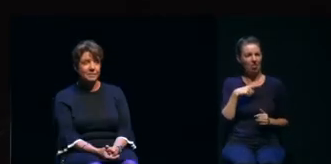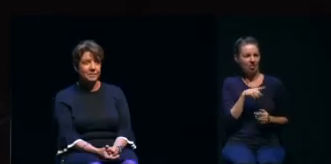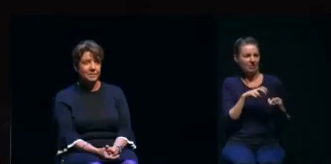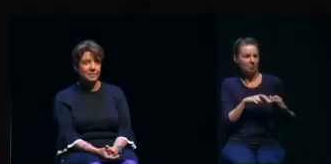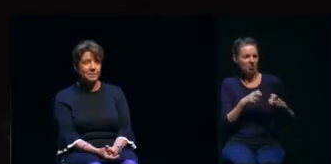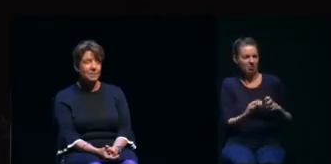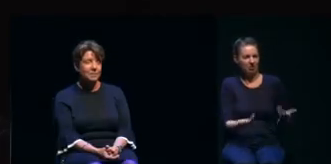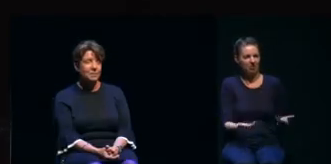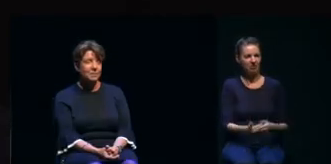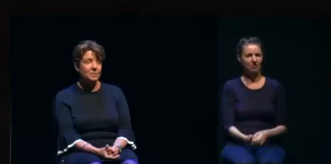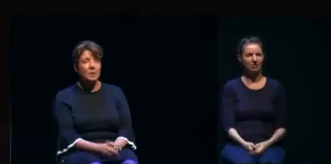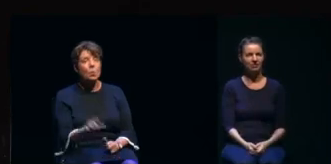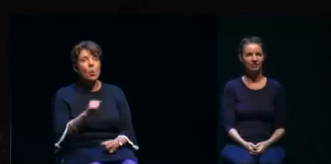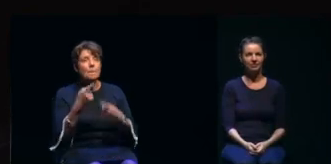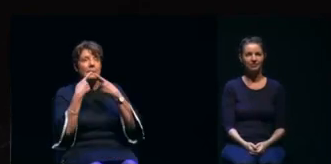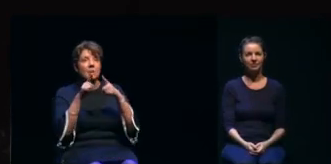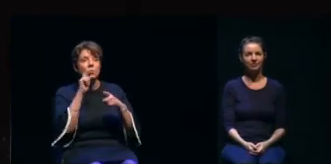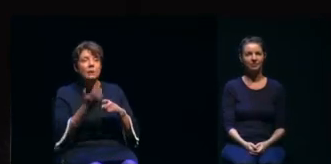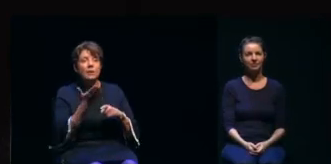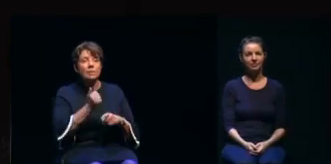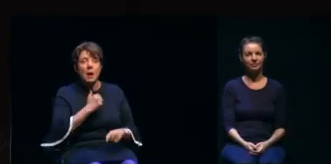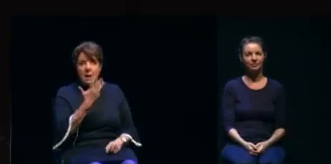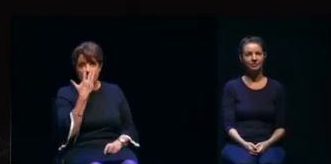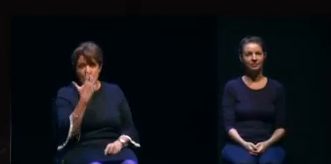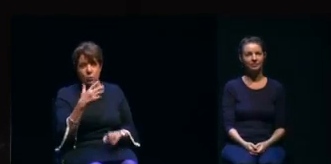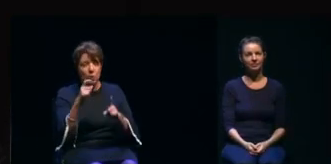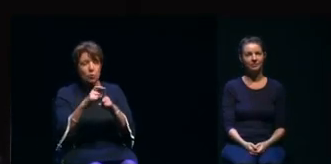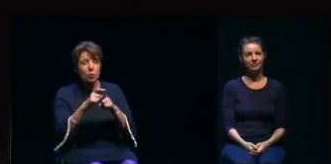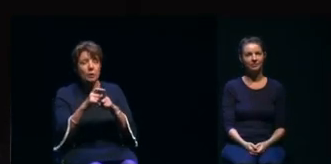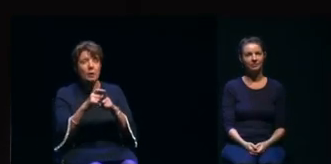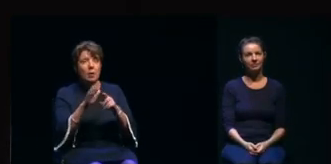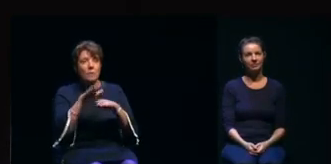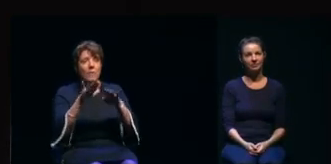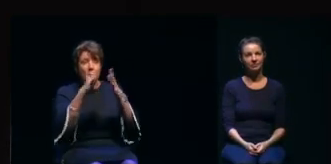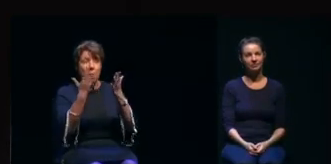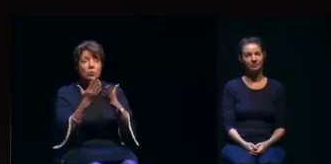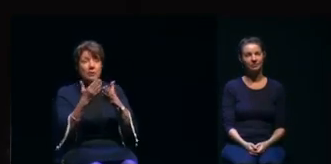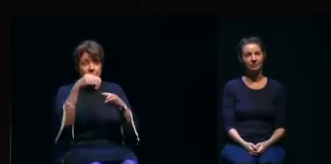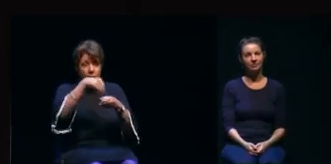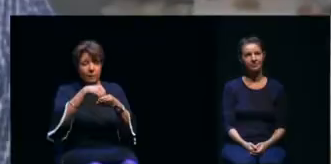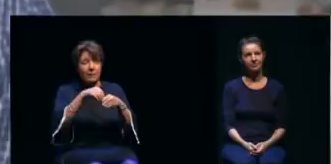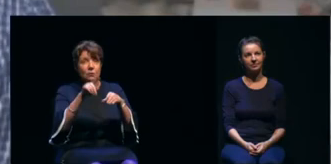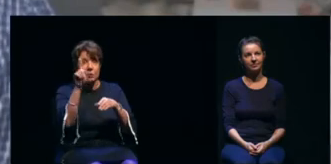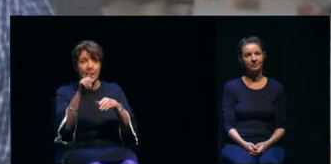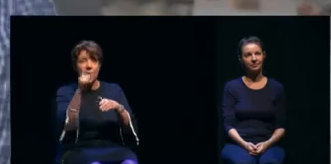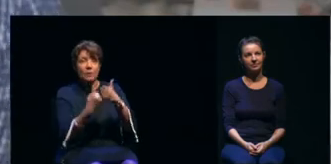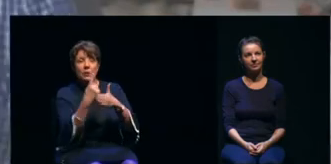What message would you give my 9-year-old daughter about the world she's in today and what's coming for her in the future?